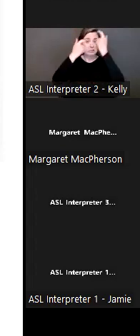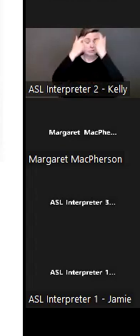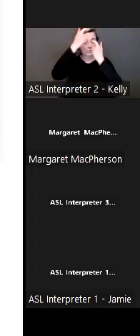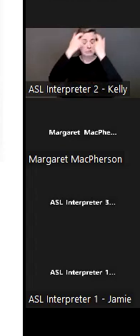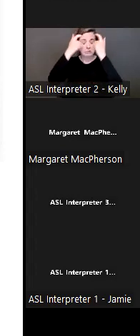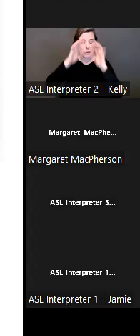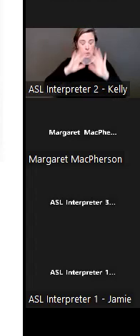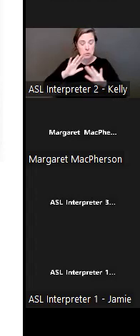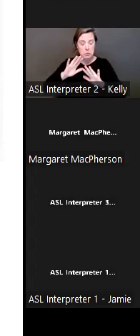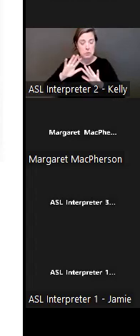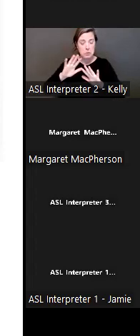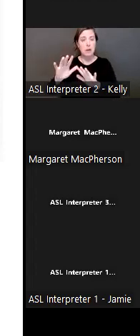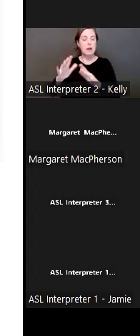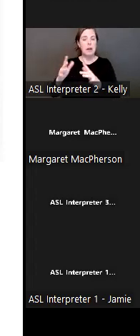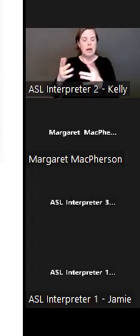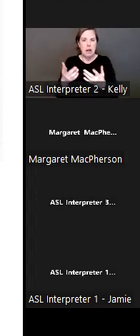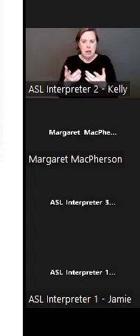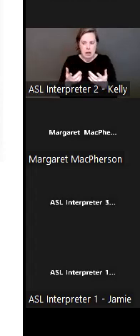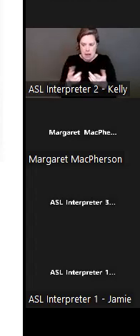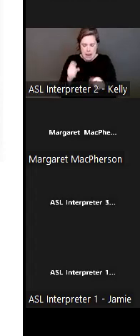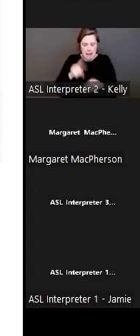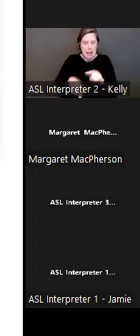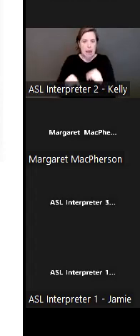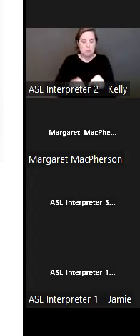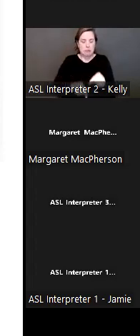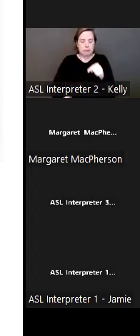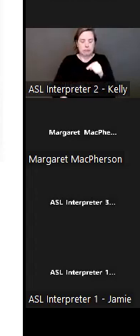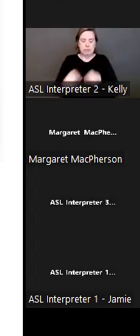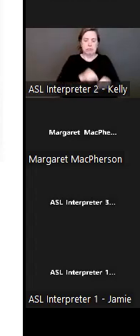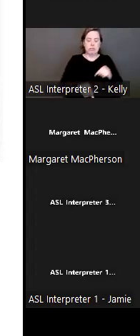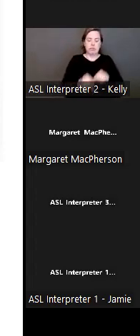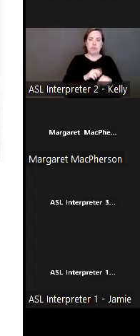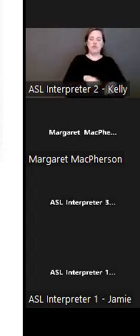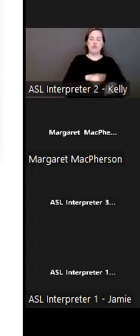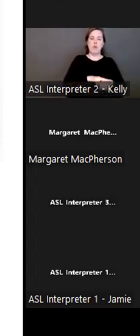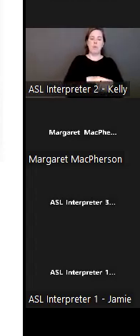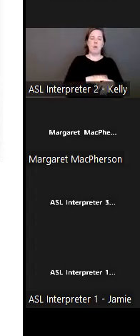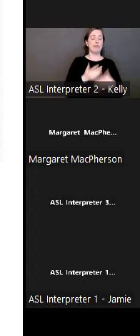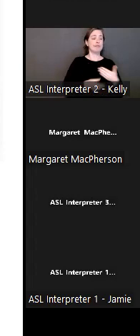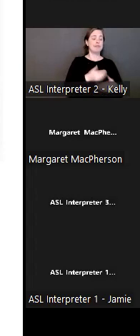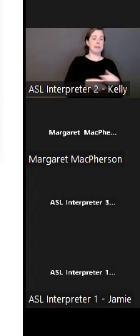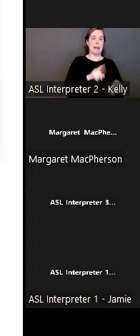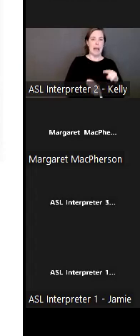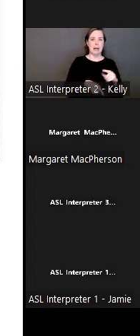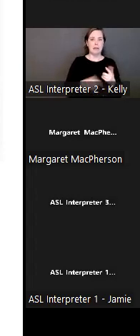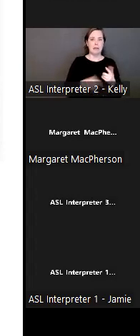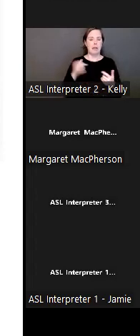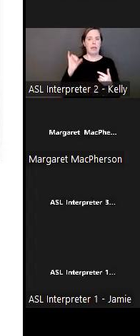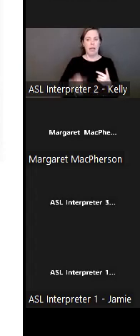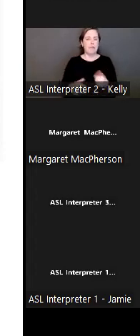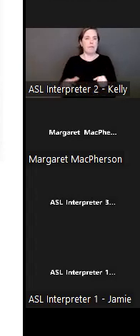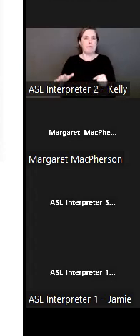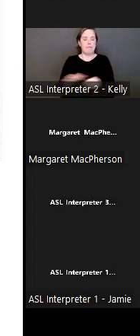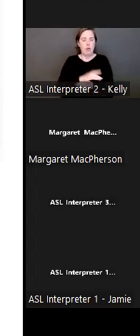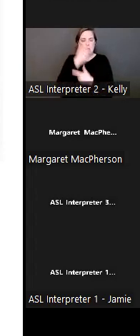homeostatic or normal baseline level of those stress hormones. You're in that constant state of agitation, of